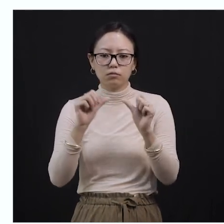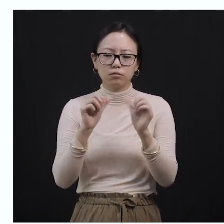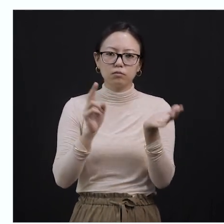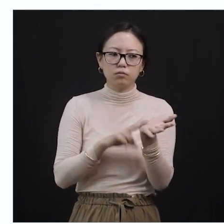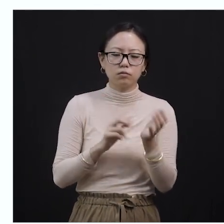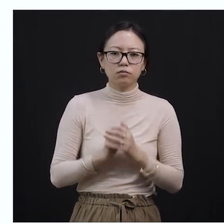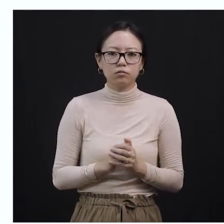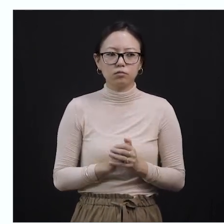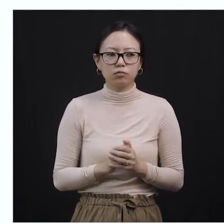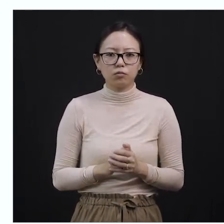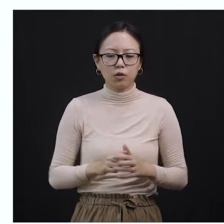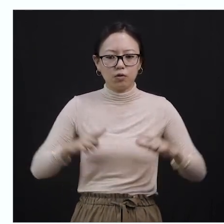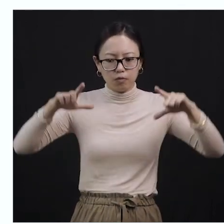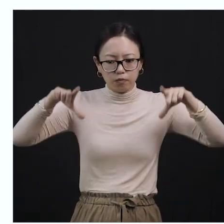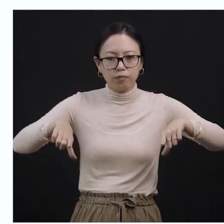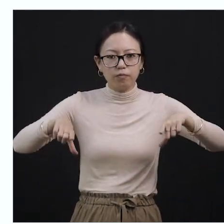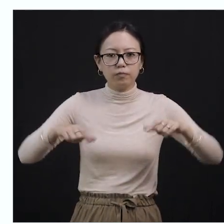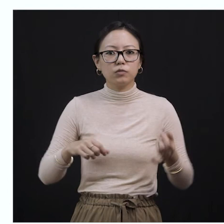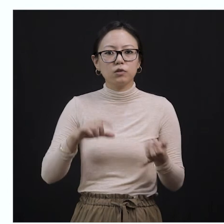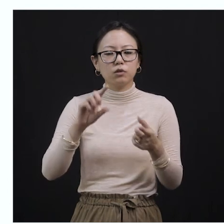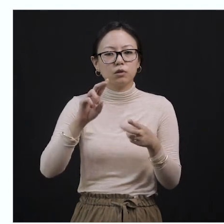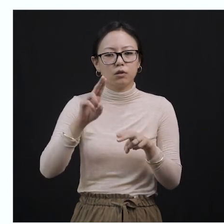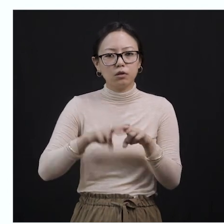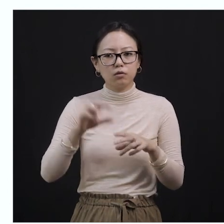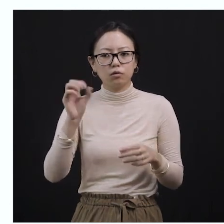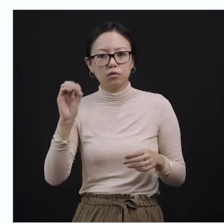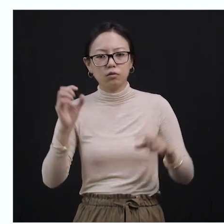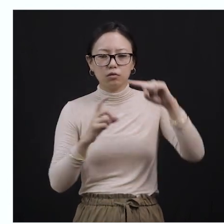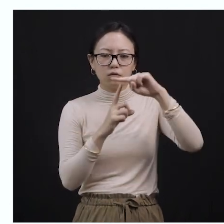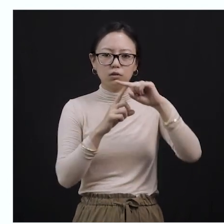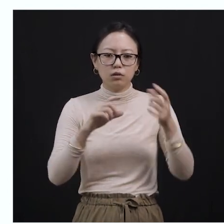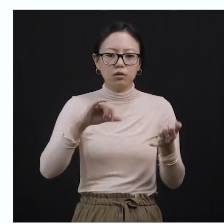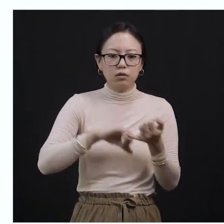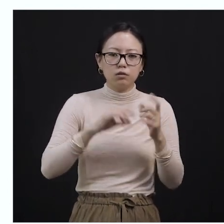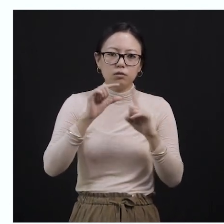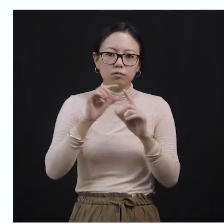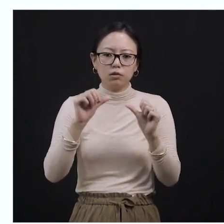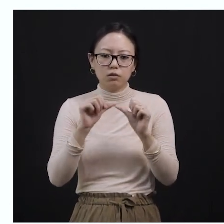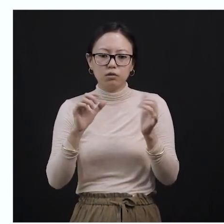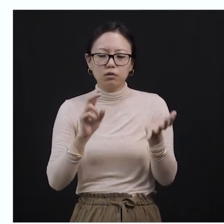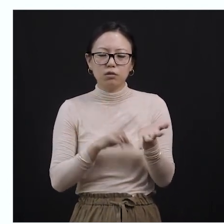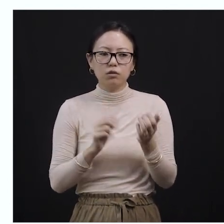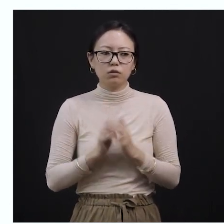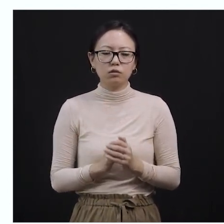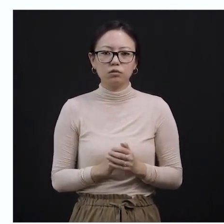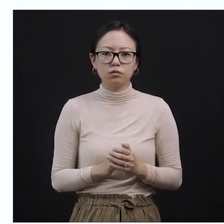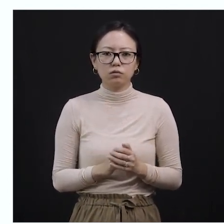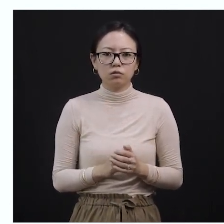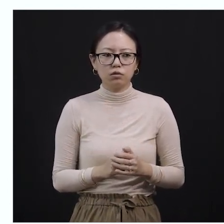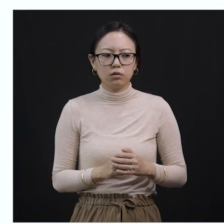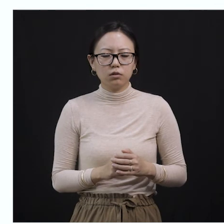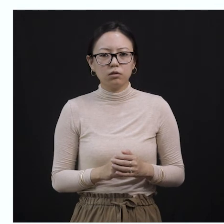your foot span. Okay? So the foot span is nothing but from the heel to